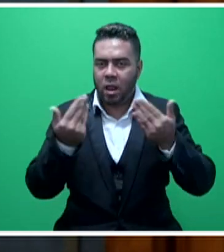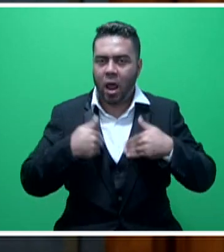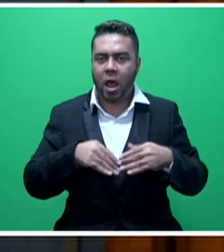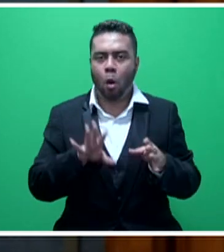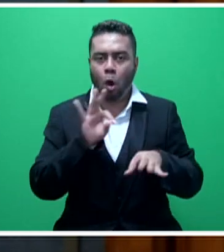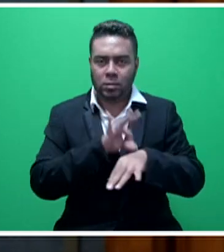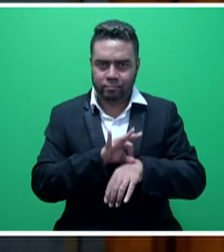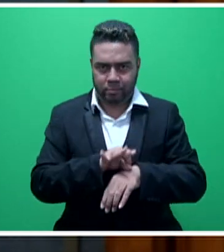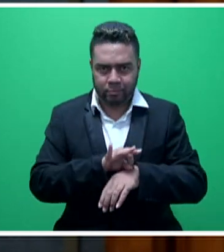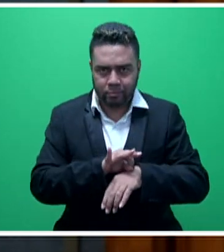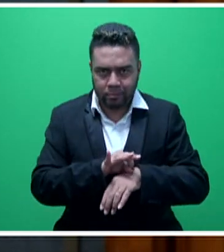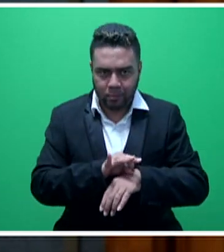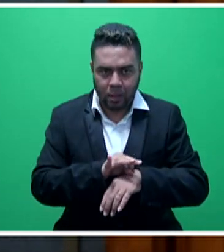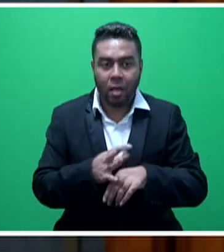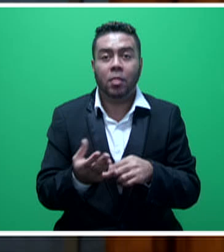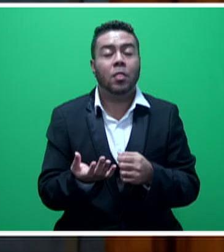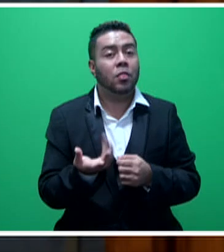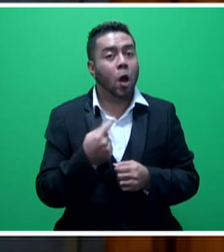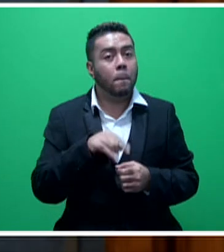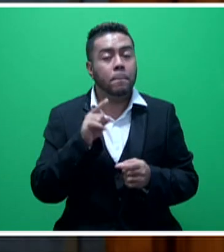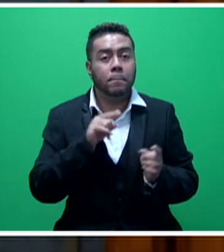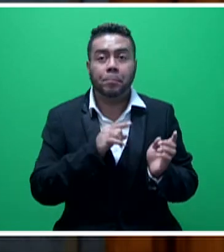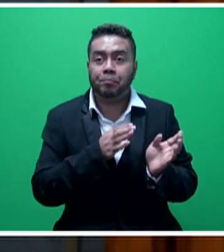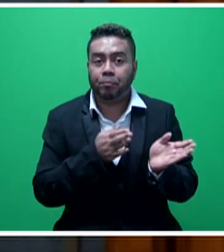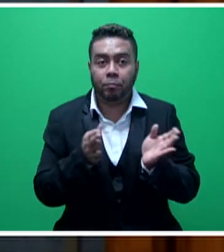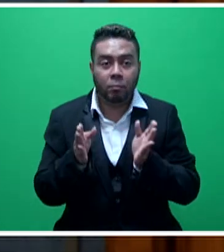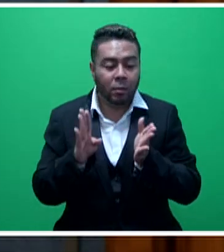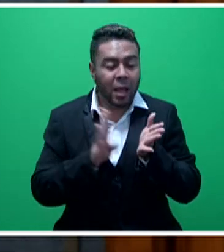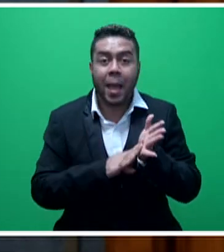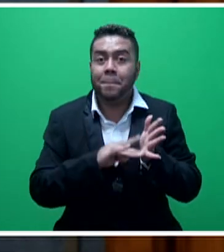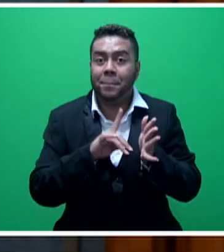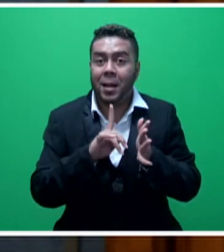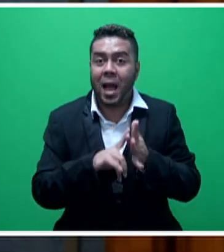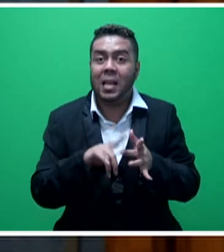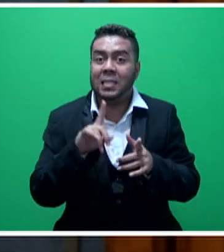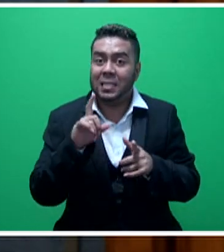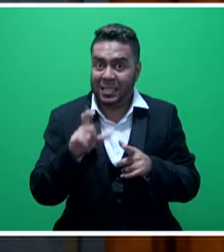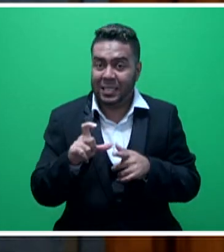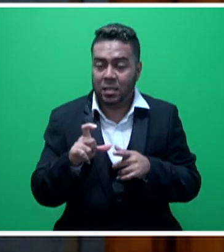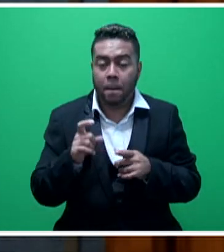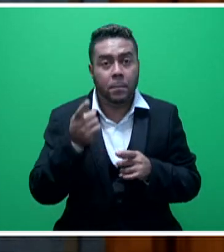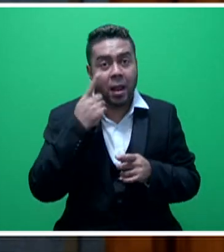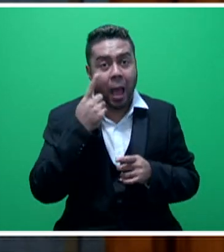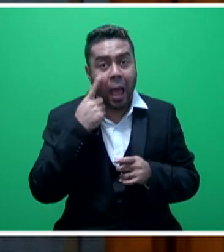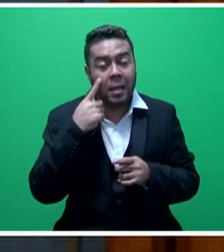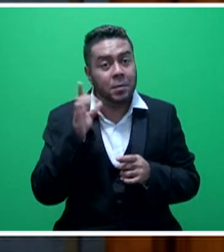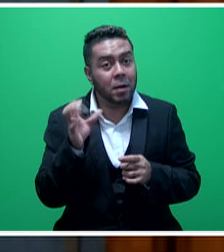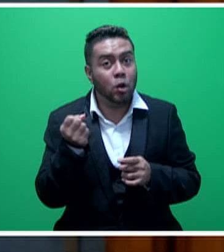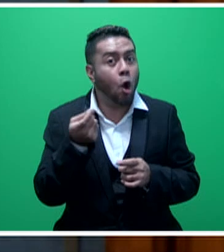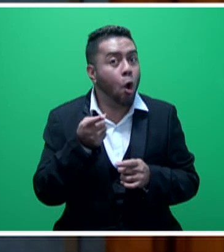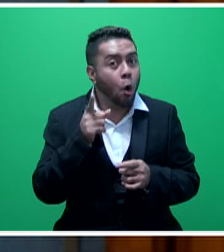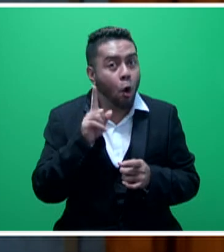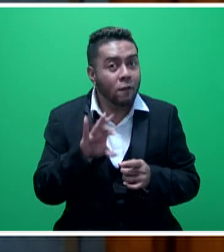hospitals. The mobile eye clinic of the Pacific Eye Institute and Eye Department at